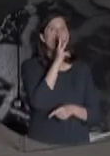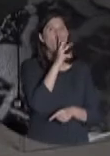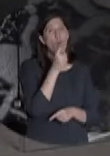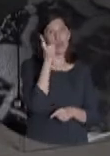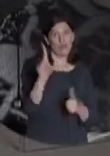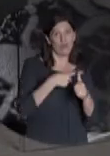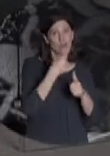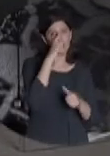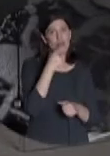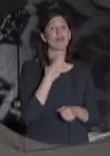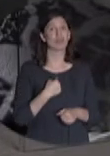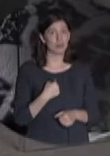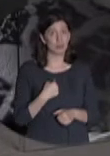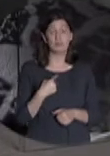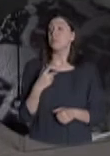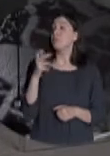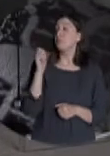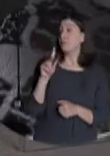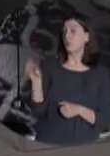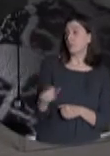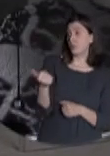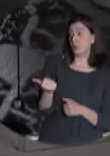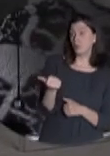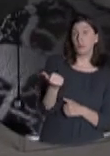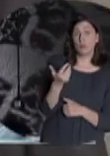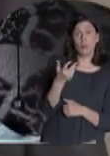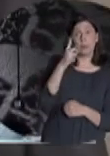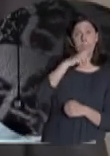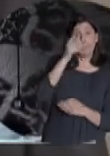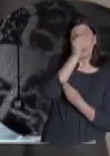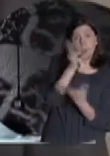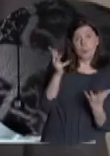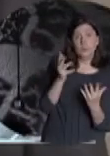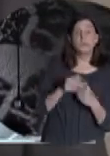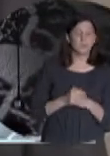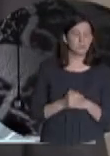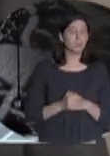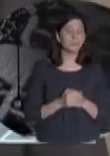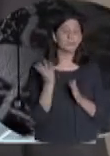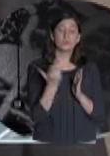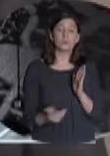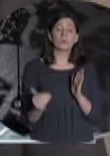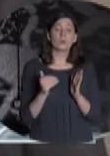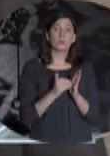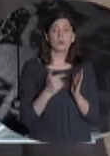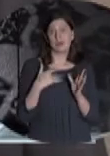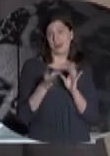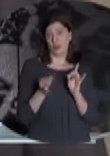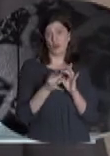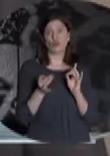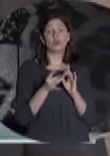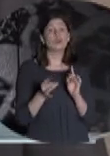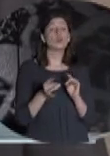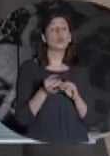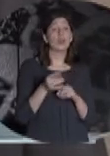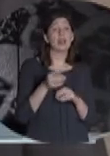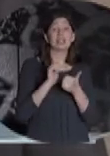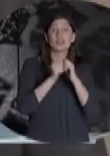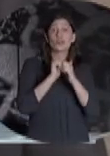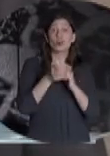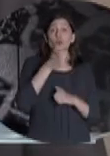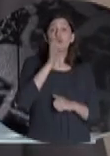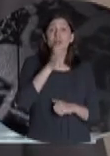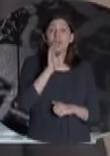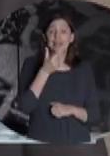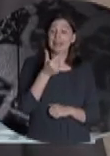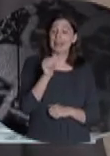thirst. Yeah. And then the myths. Any other myths with heat? Yeah. Again, like I talked about, drinking sports drinks. Those are